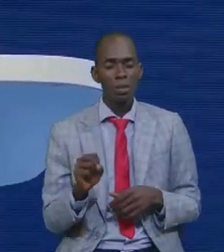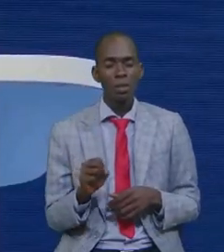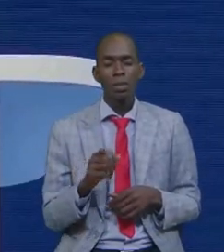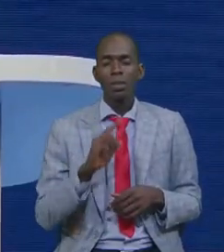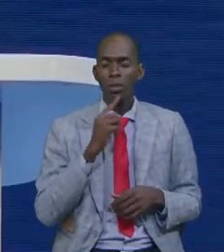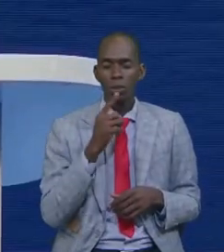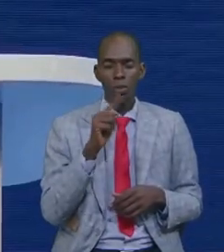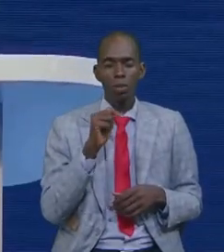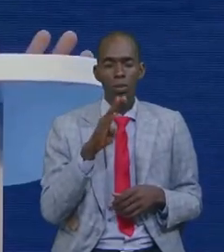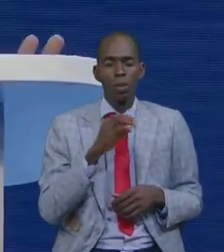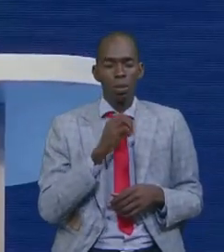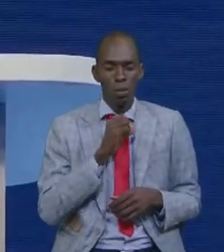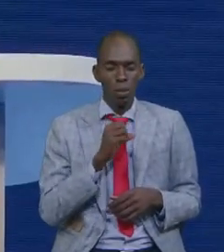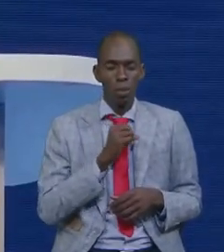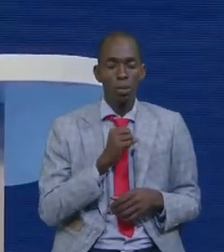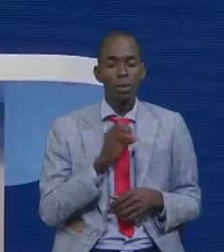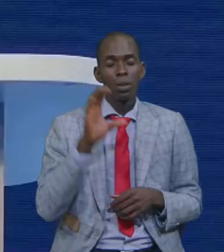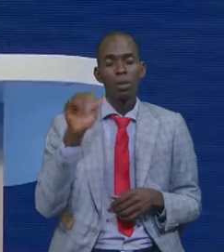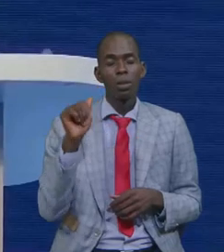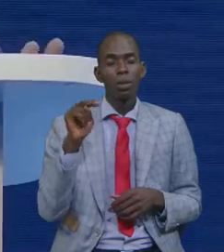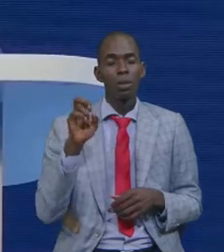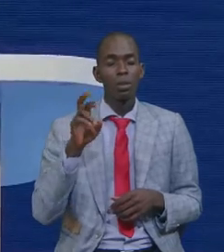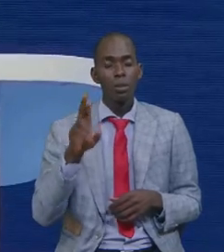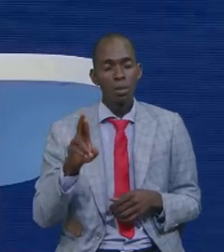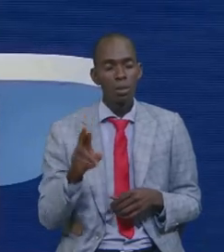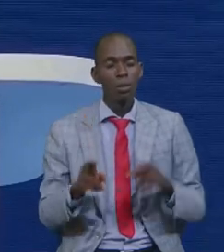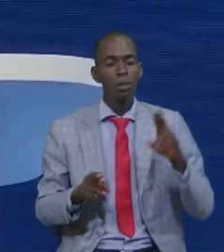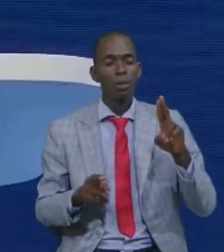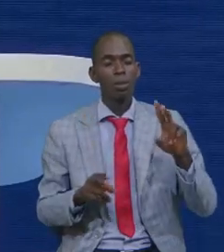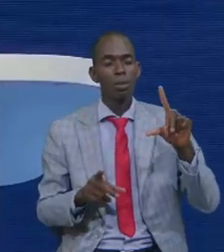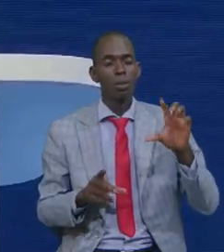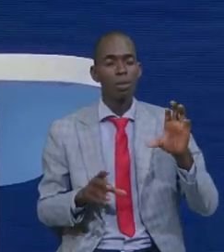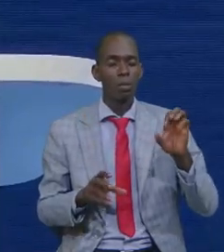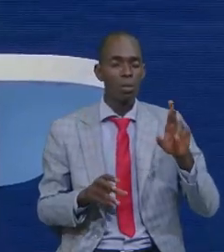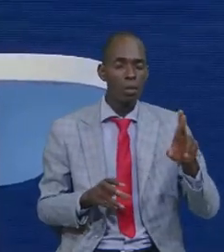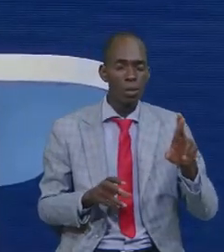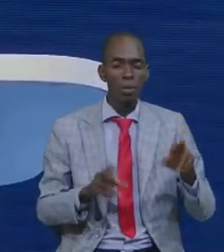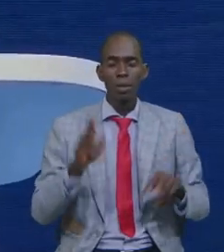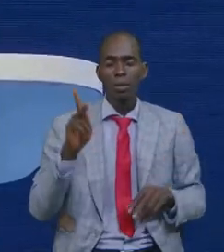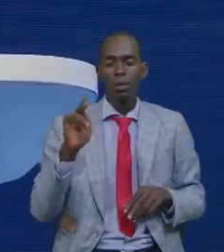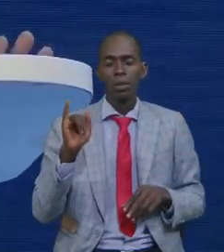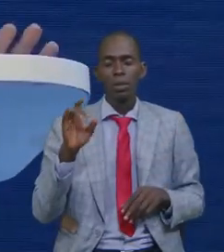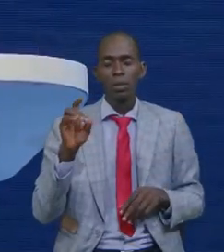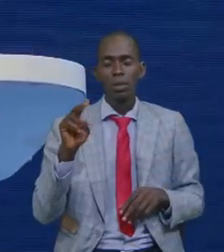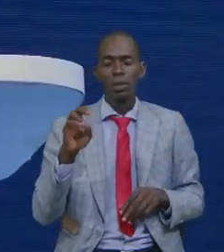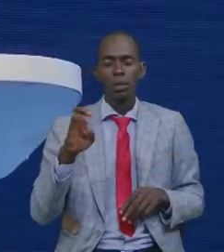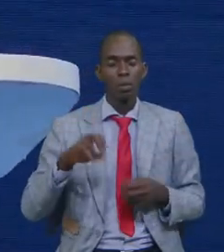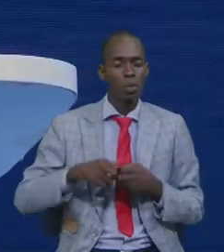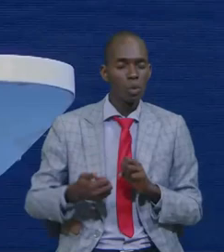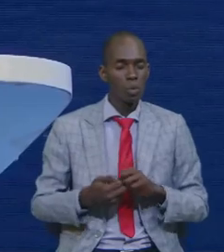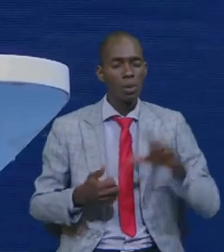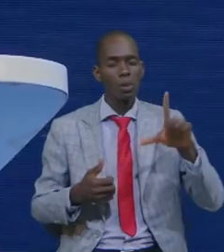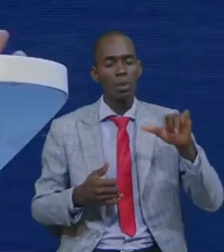tuberculosis, cancer, ulcer, kidney problem, liver